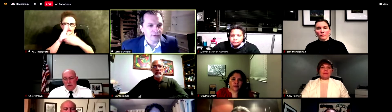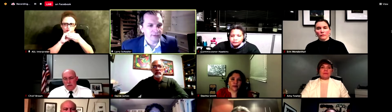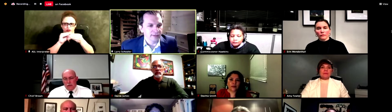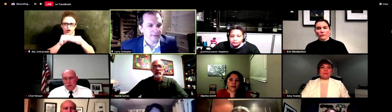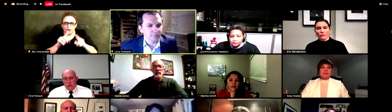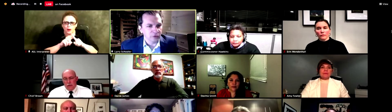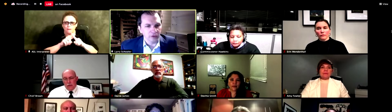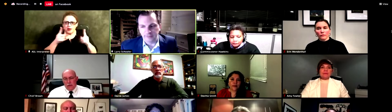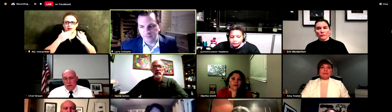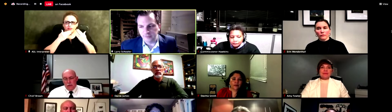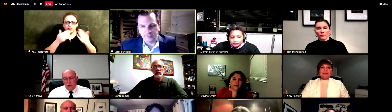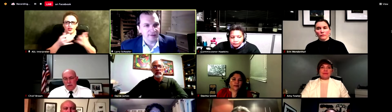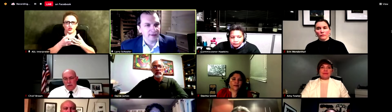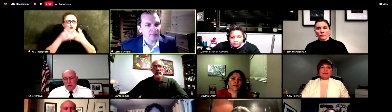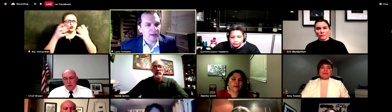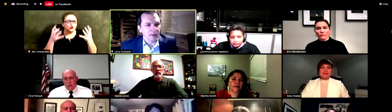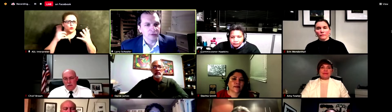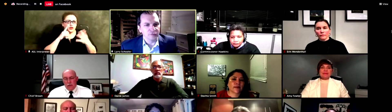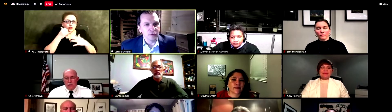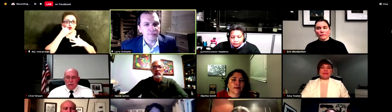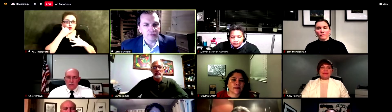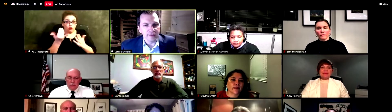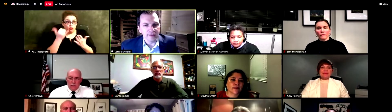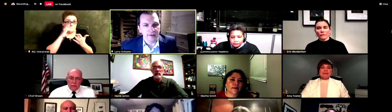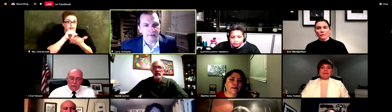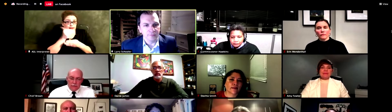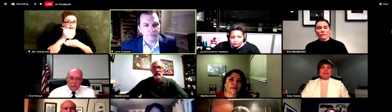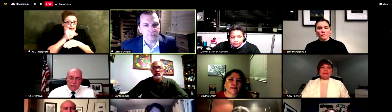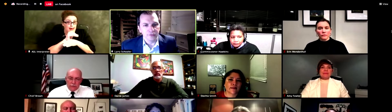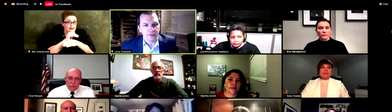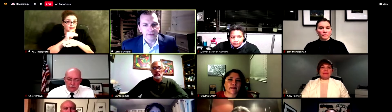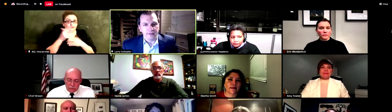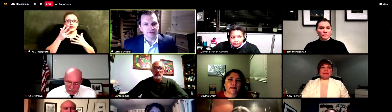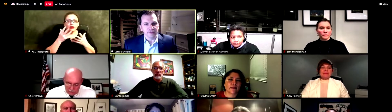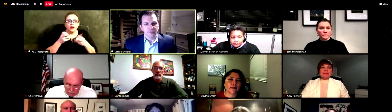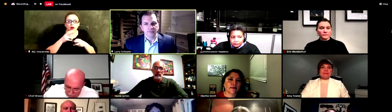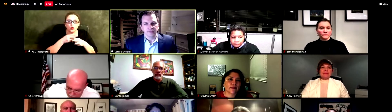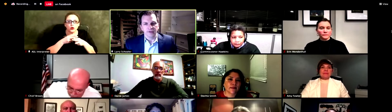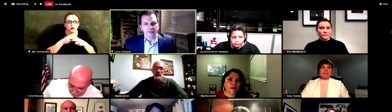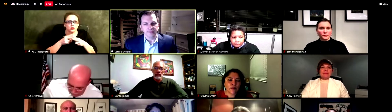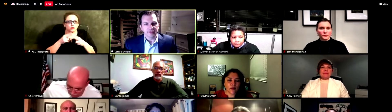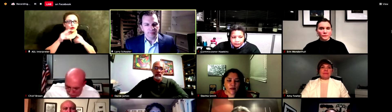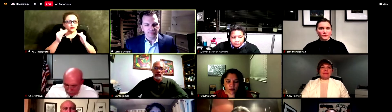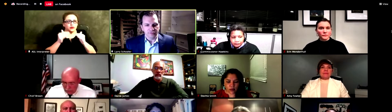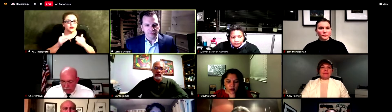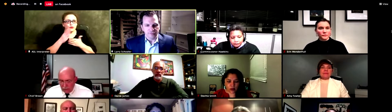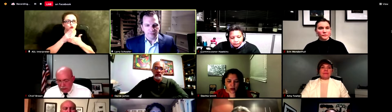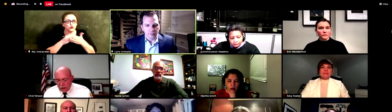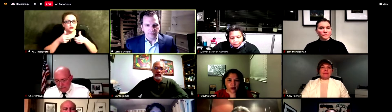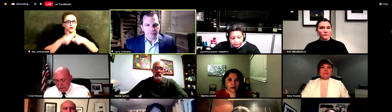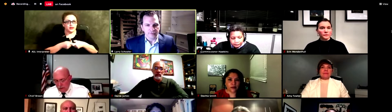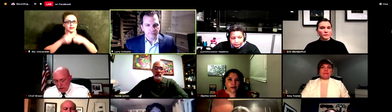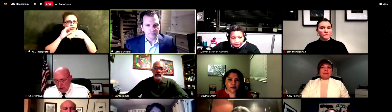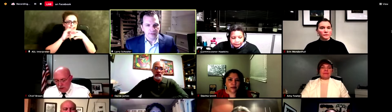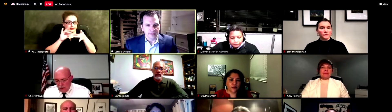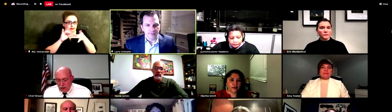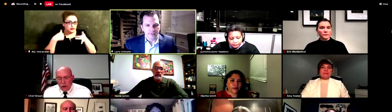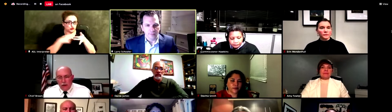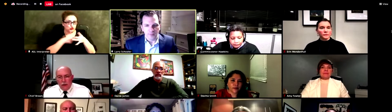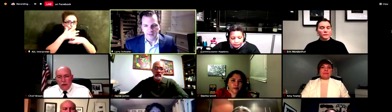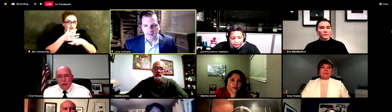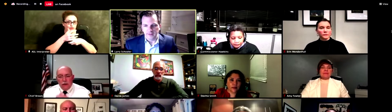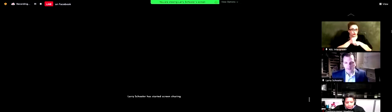for calling us tonight. I want to just briefly come to some of the text messages that we've received before I